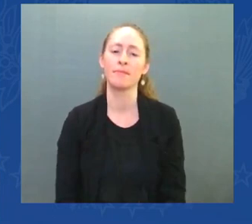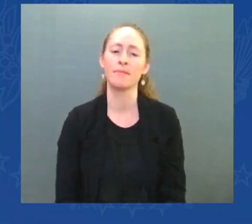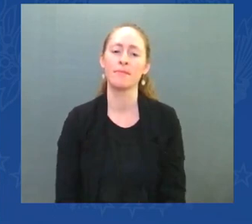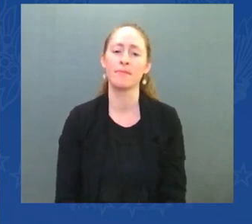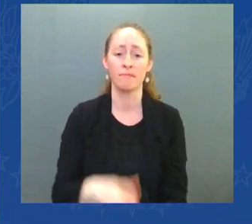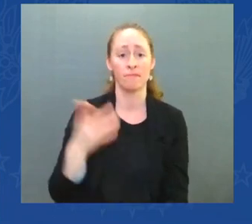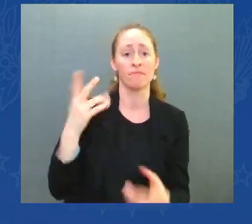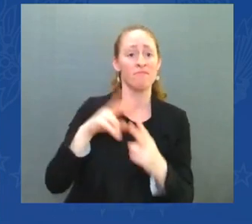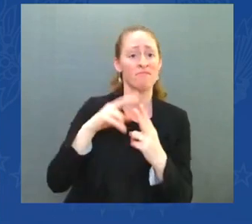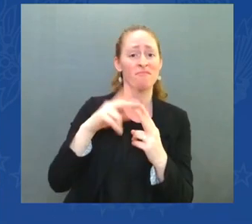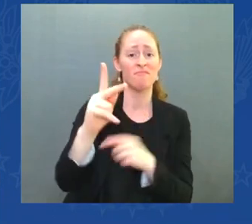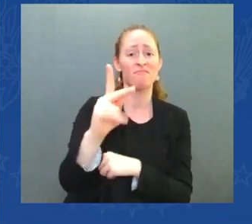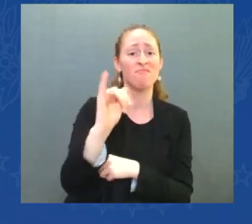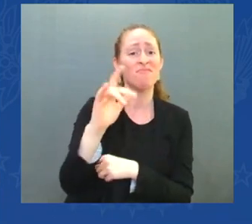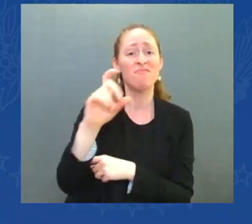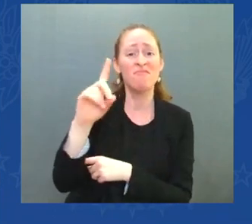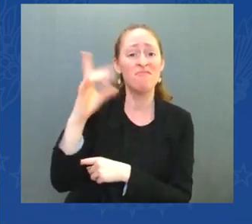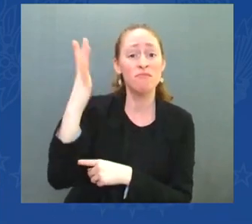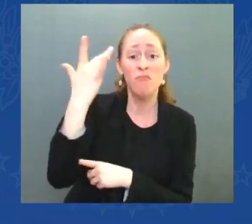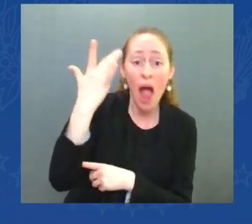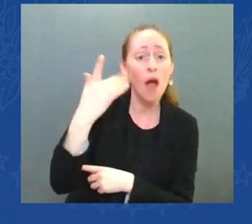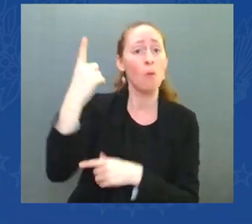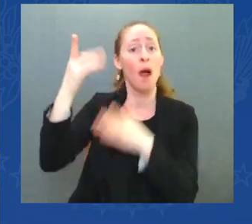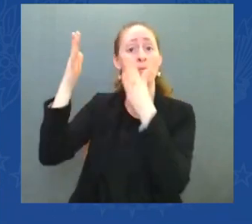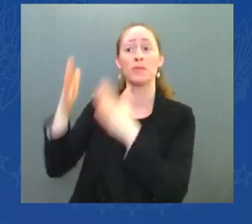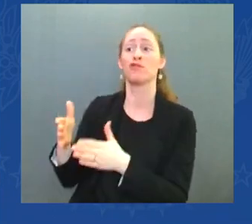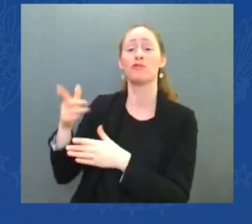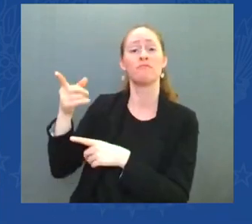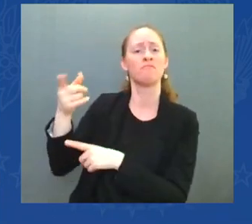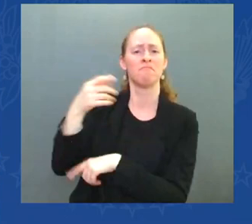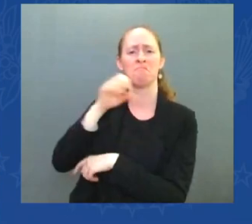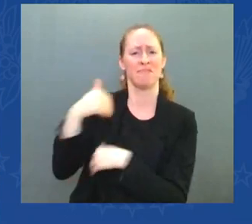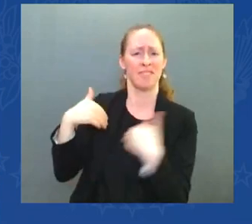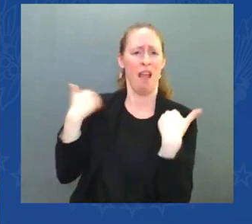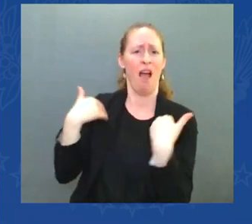school, a firearm I would come to know as a ghost gun.